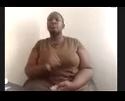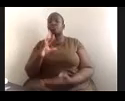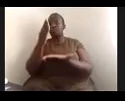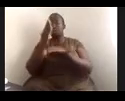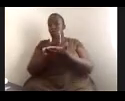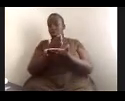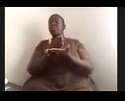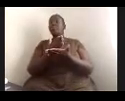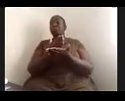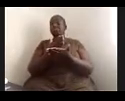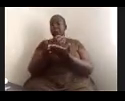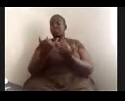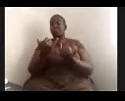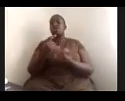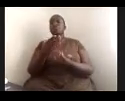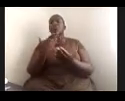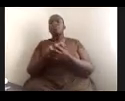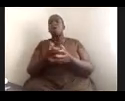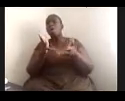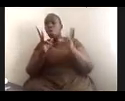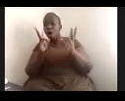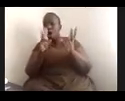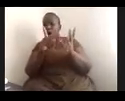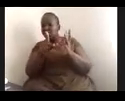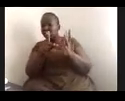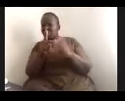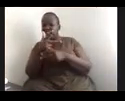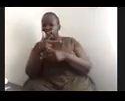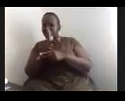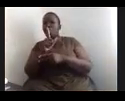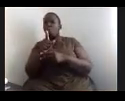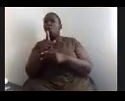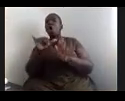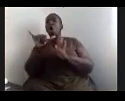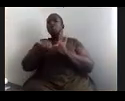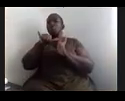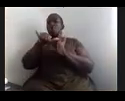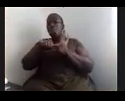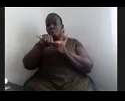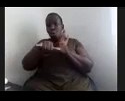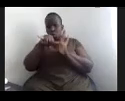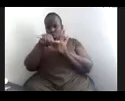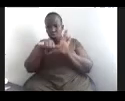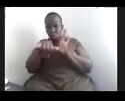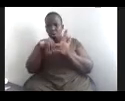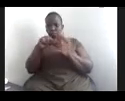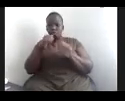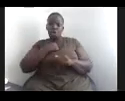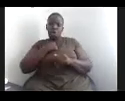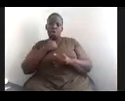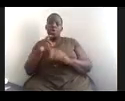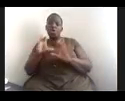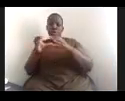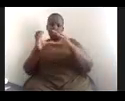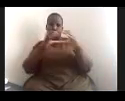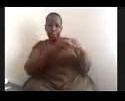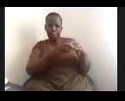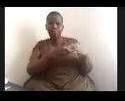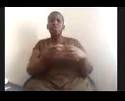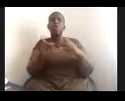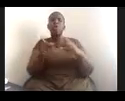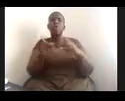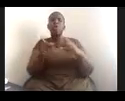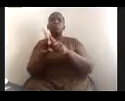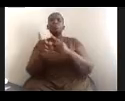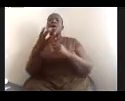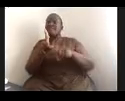So I'm going to stop that there. You can watch the videos on YouTube. You can use it with your own groups.